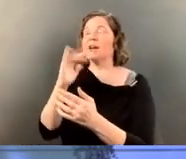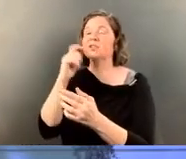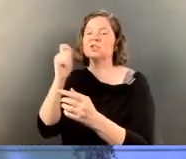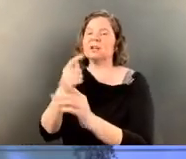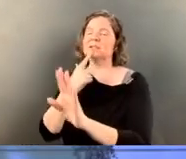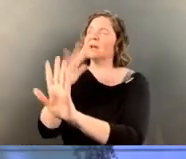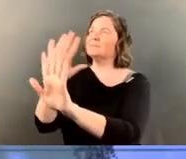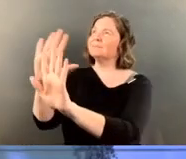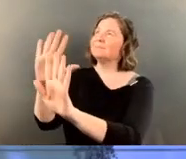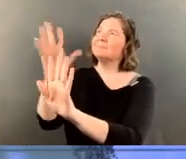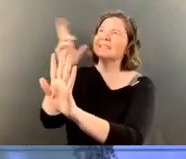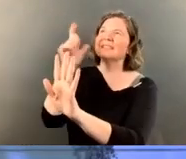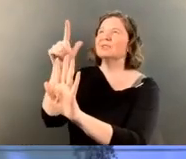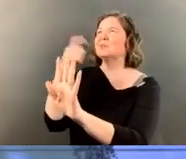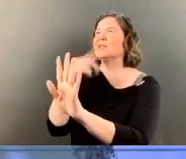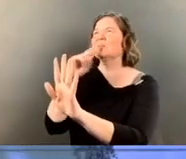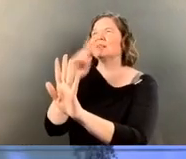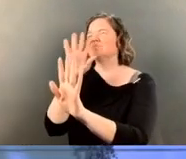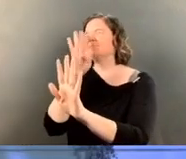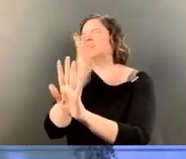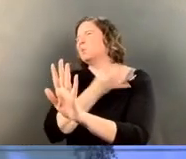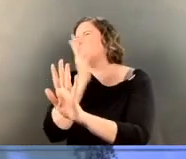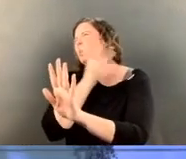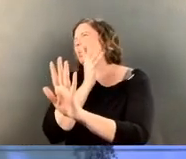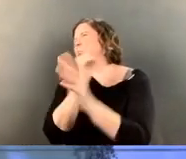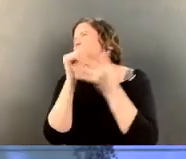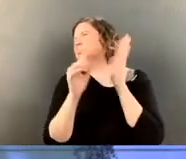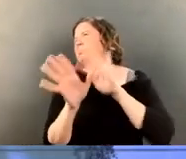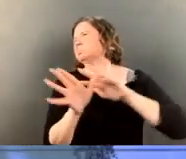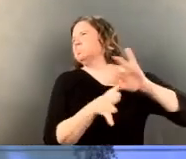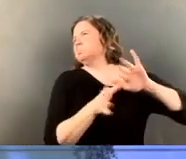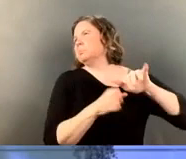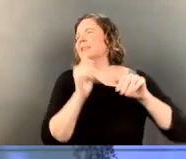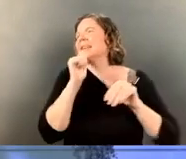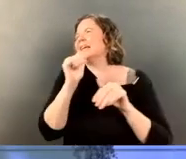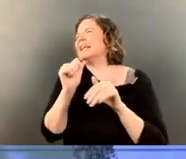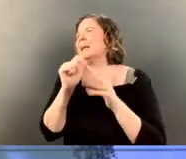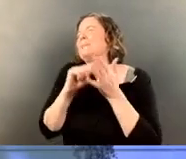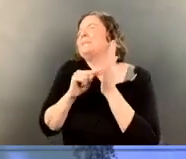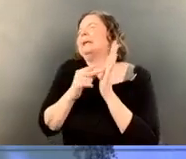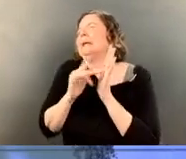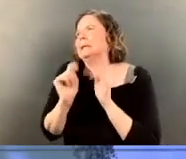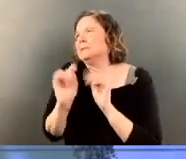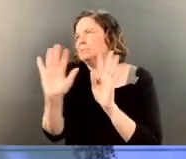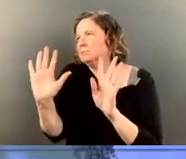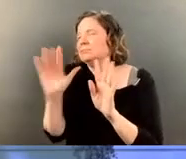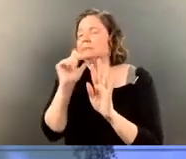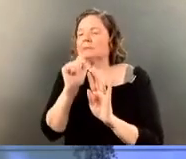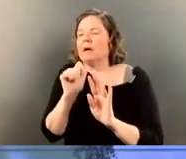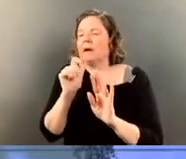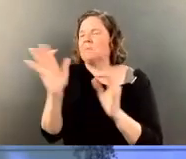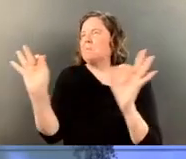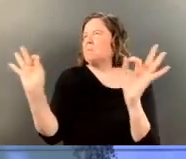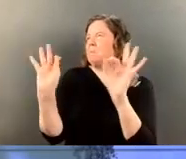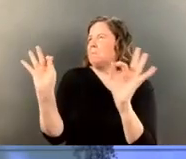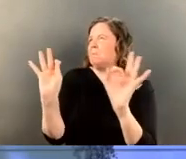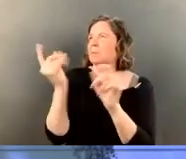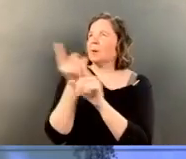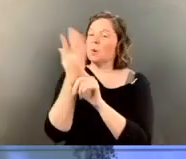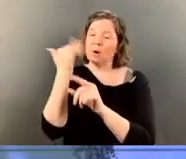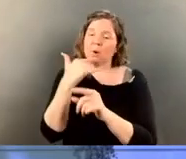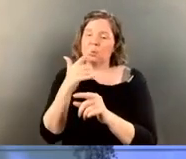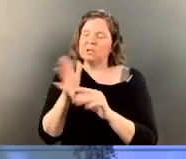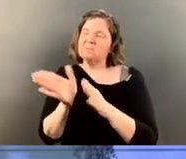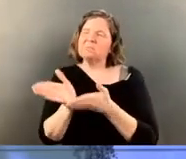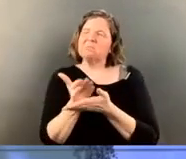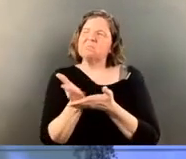judge and say, listen, you need to look the other way on this. You know, they didn't mean it. It's not that big of a deal, right? Why don't we just